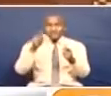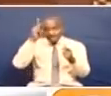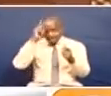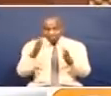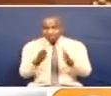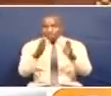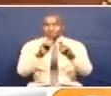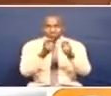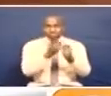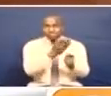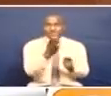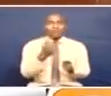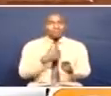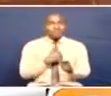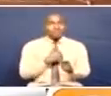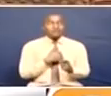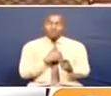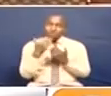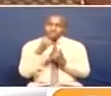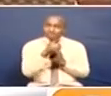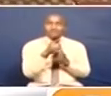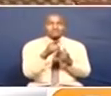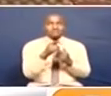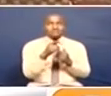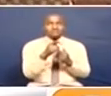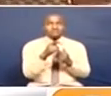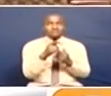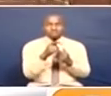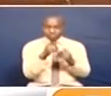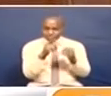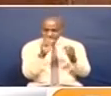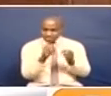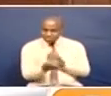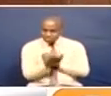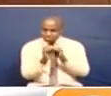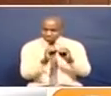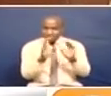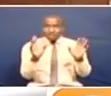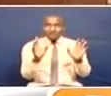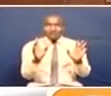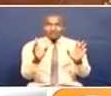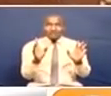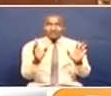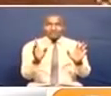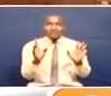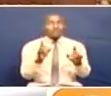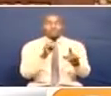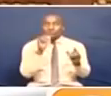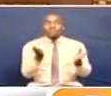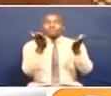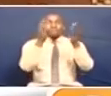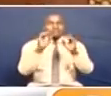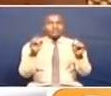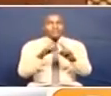Yes. I would love that you highlight those issues because that is not the Kenya we're looking for. But Jeff, I wanted to say that. But not to escalate them. Not to escalate them,